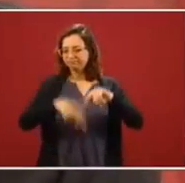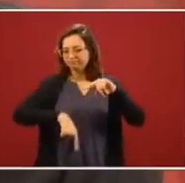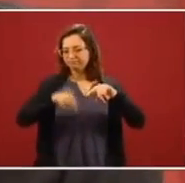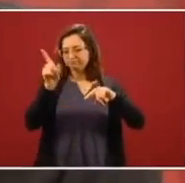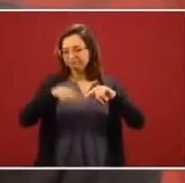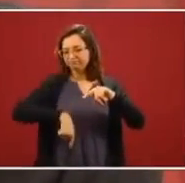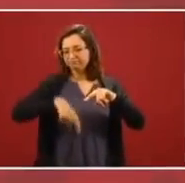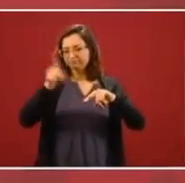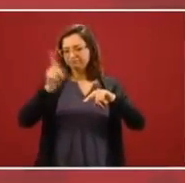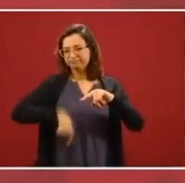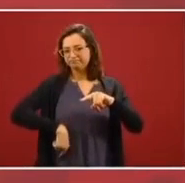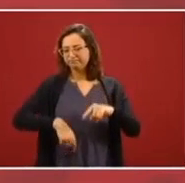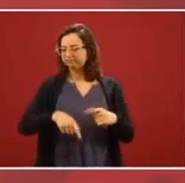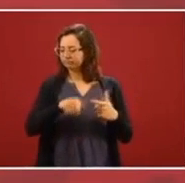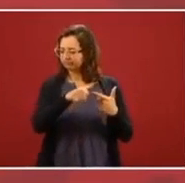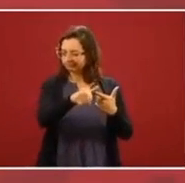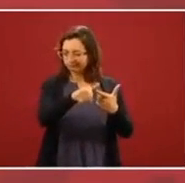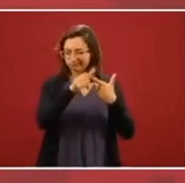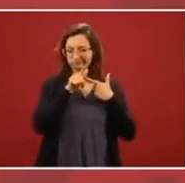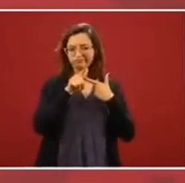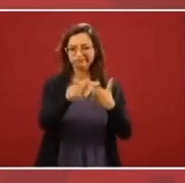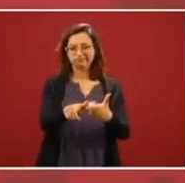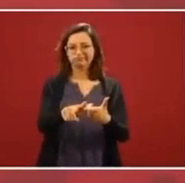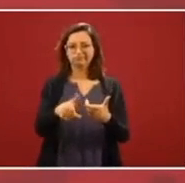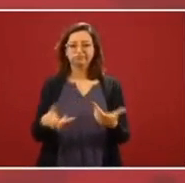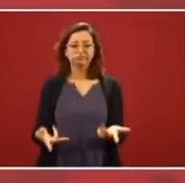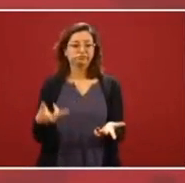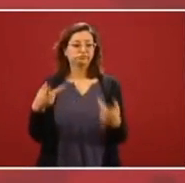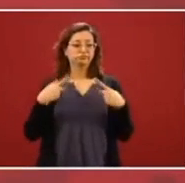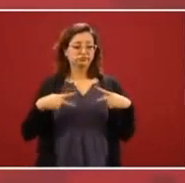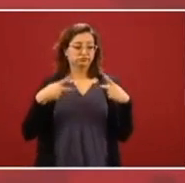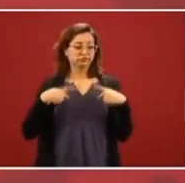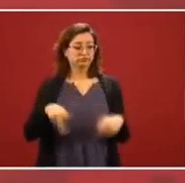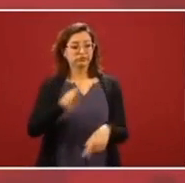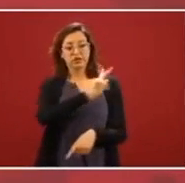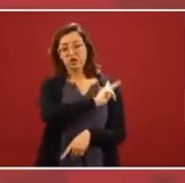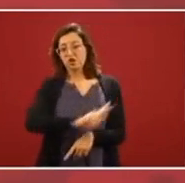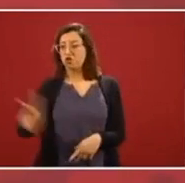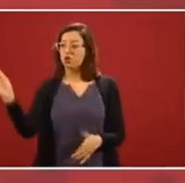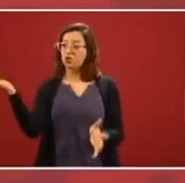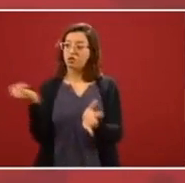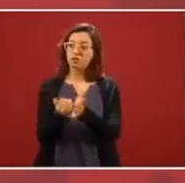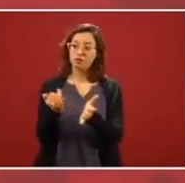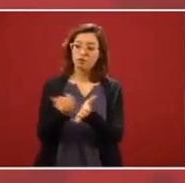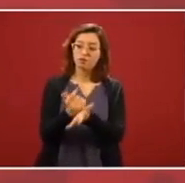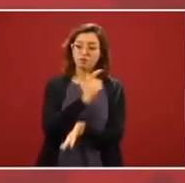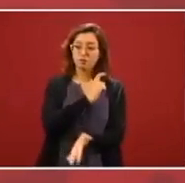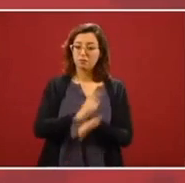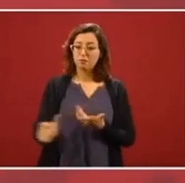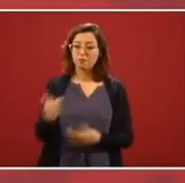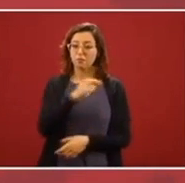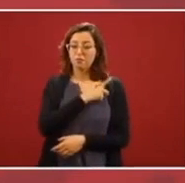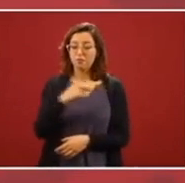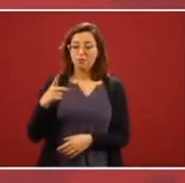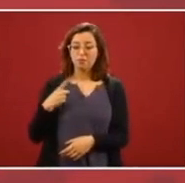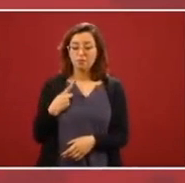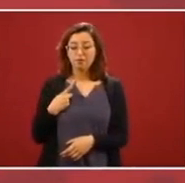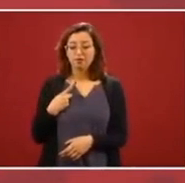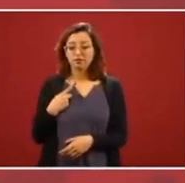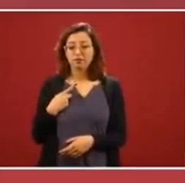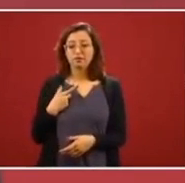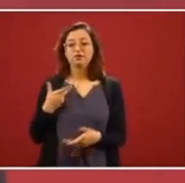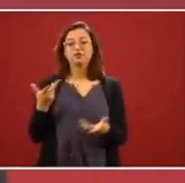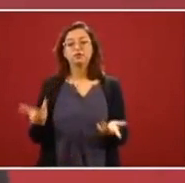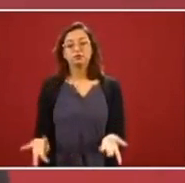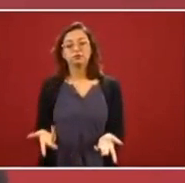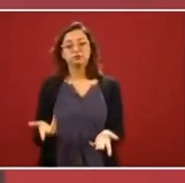corruption, y and todos tienen que pagar los impuestos everyone has to pay their taxes. y las condonaciones And the